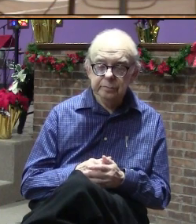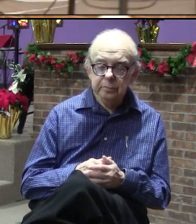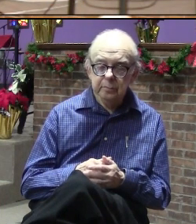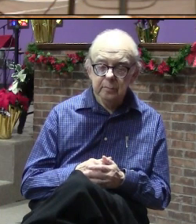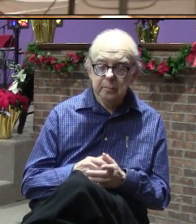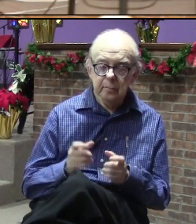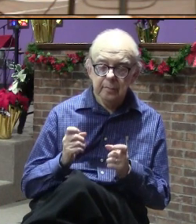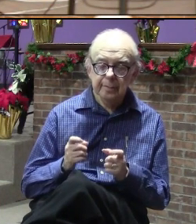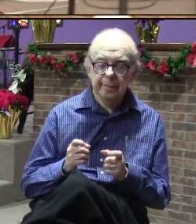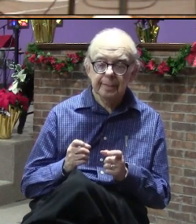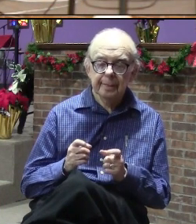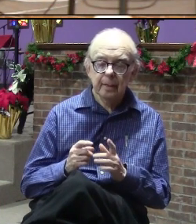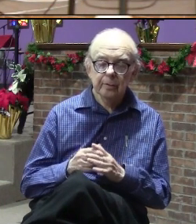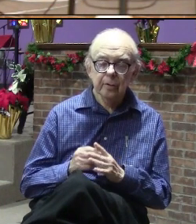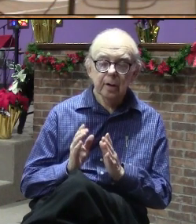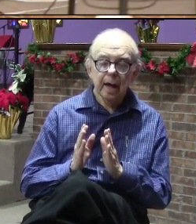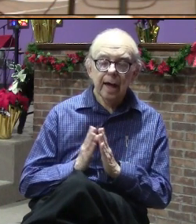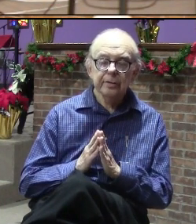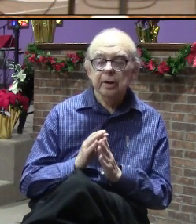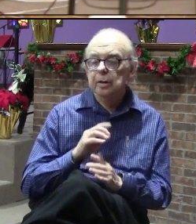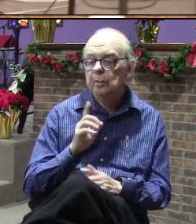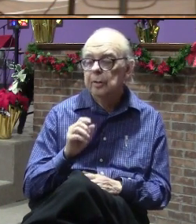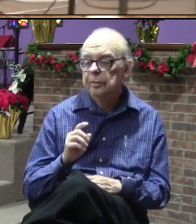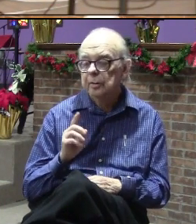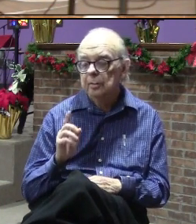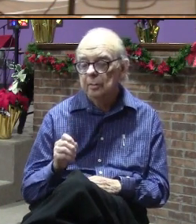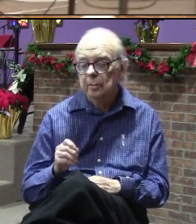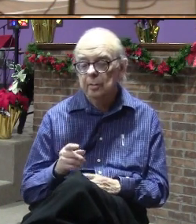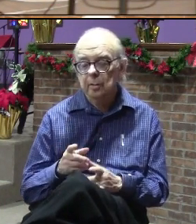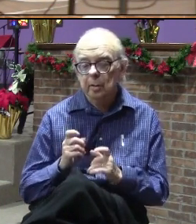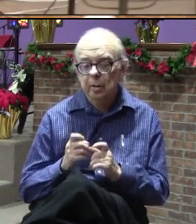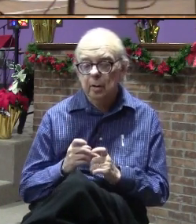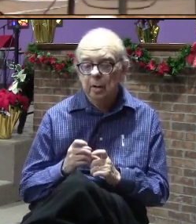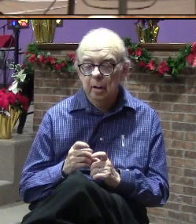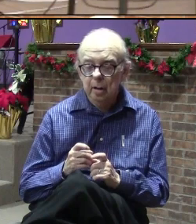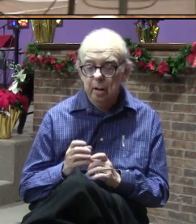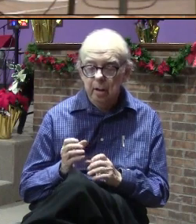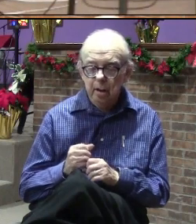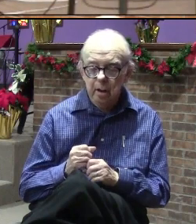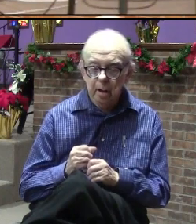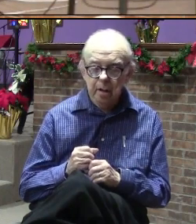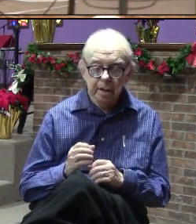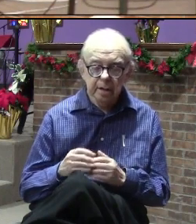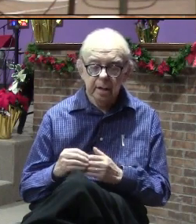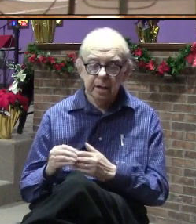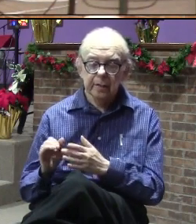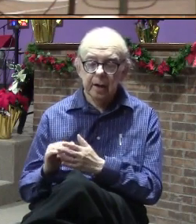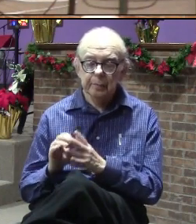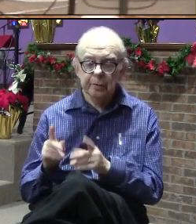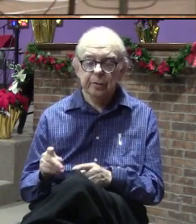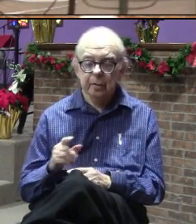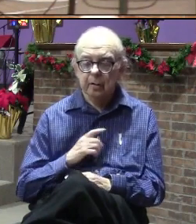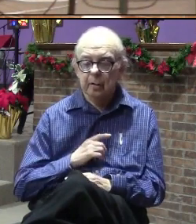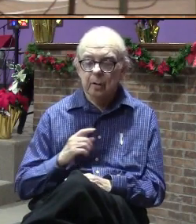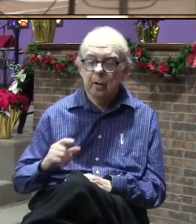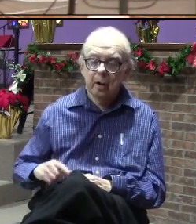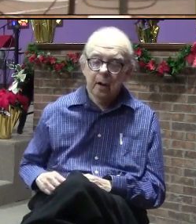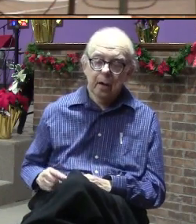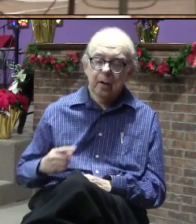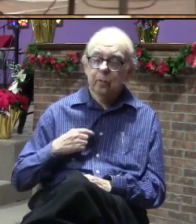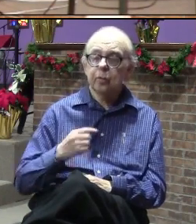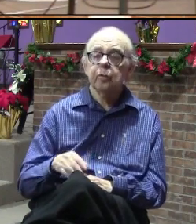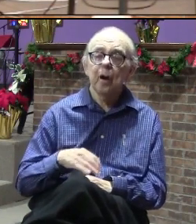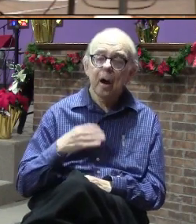And all of a sudden they start asking questions. And all of a sudden you get to lead them to the Lord. And this is like,